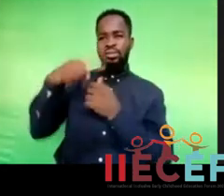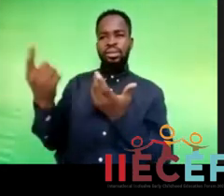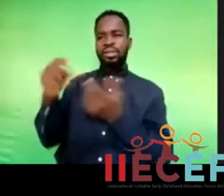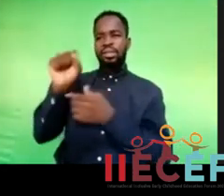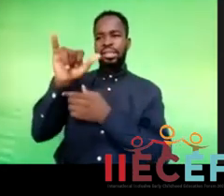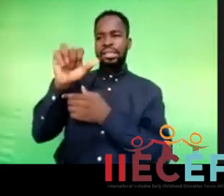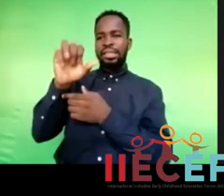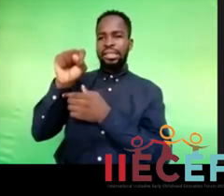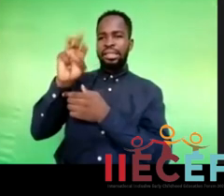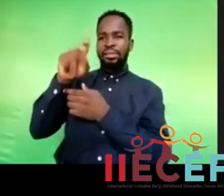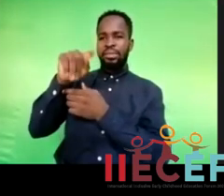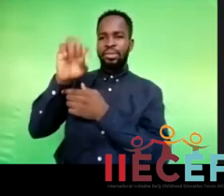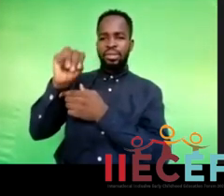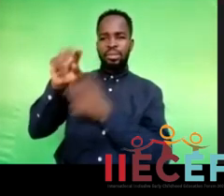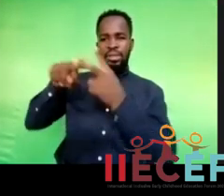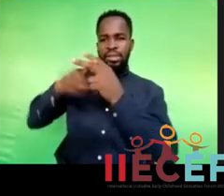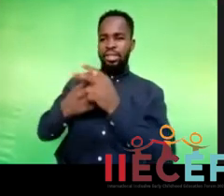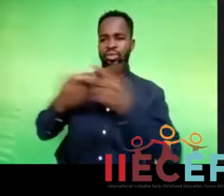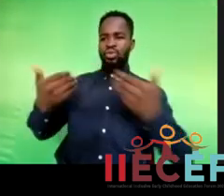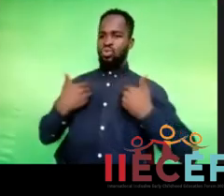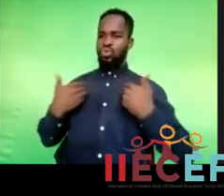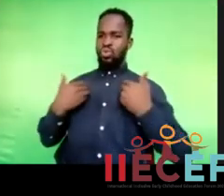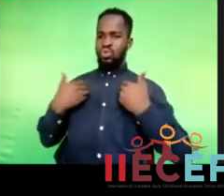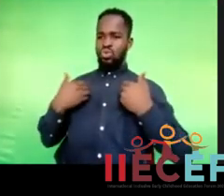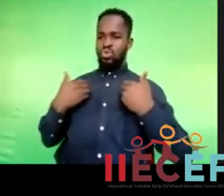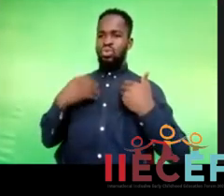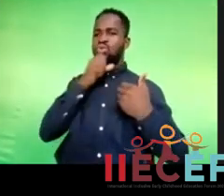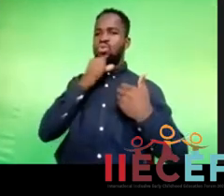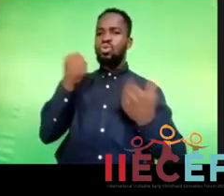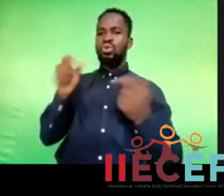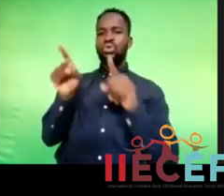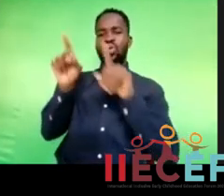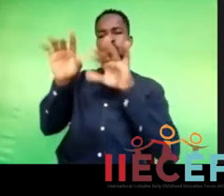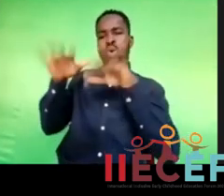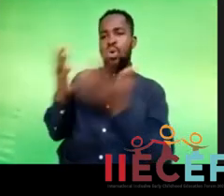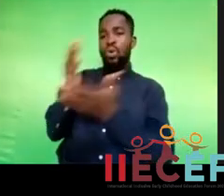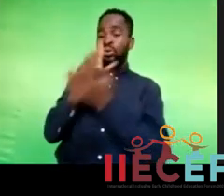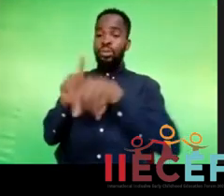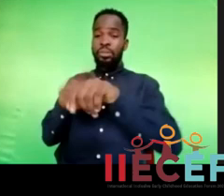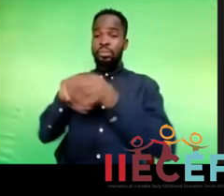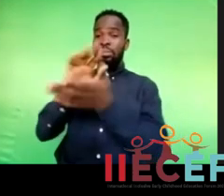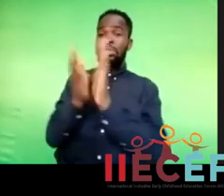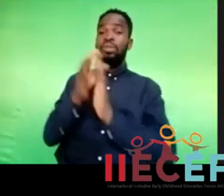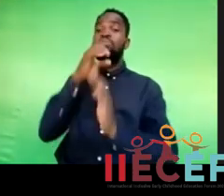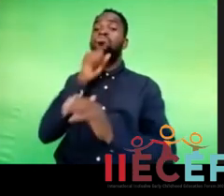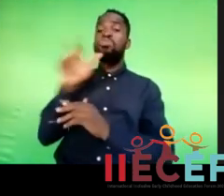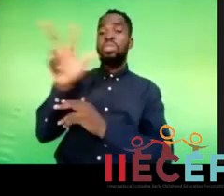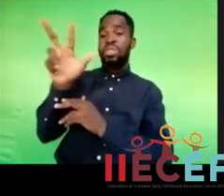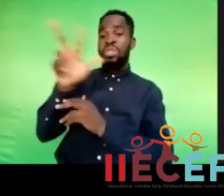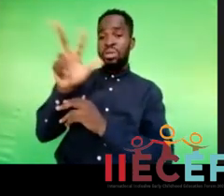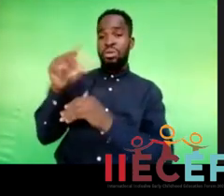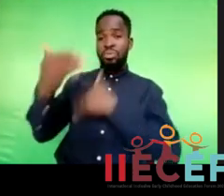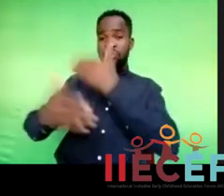they are young, others they say it starts before they turn 3. But for diagnosis purposes, we say